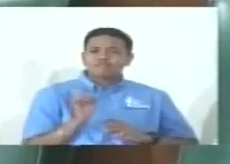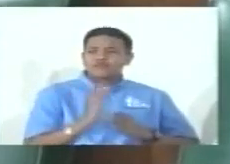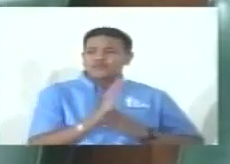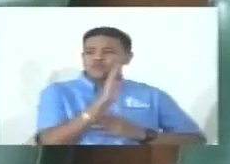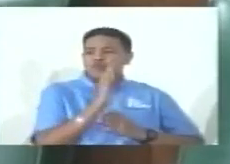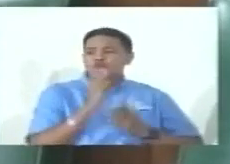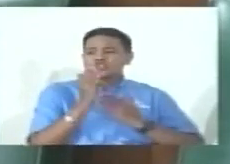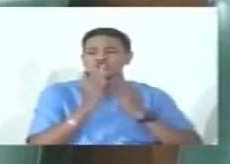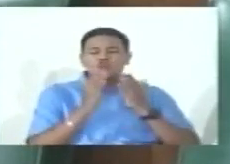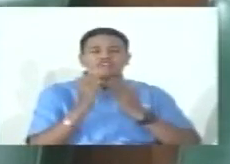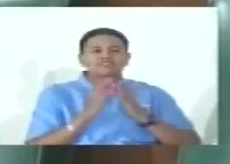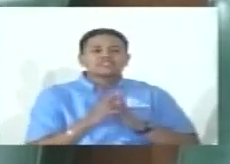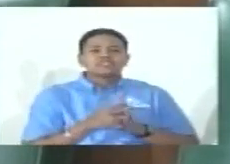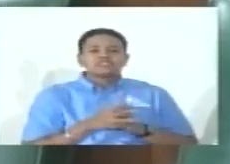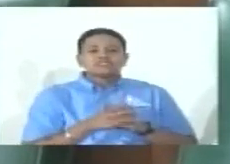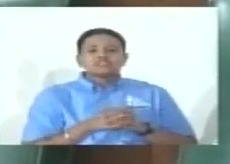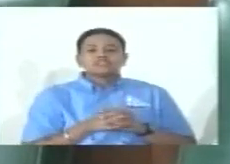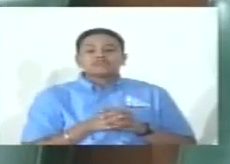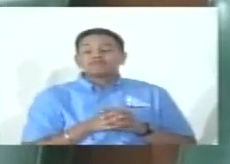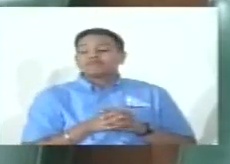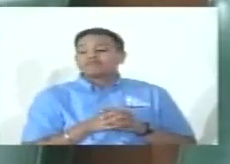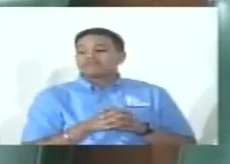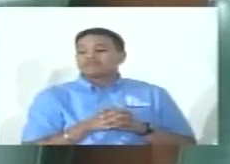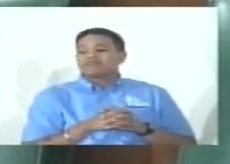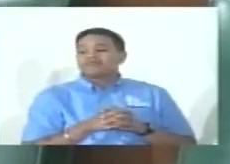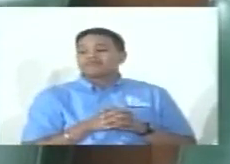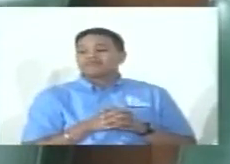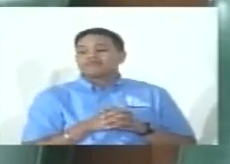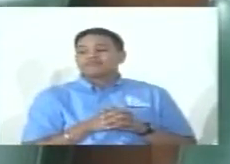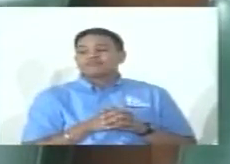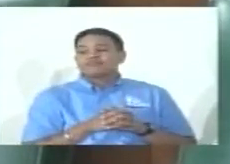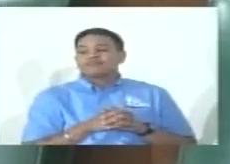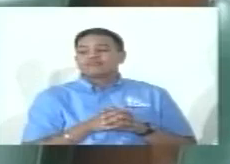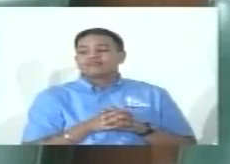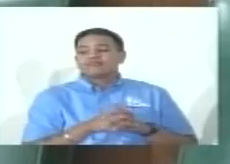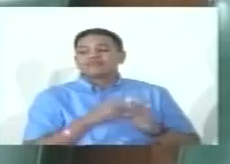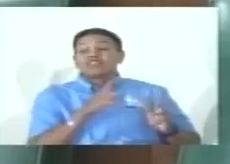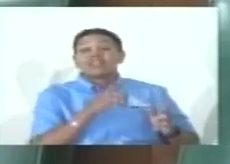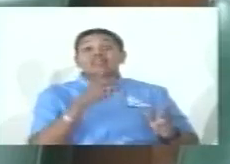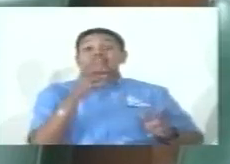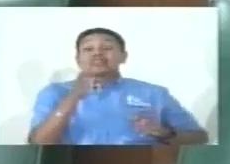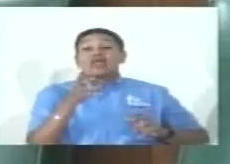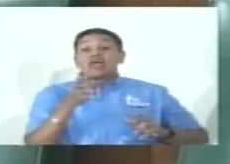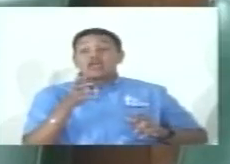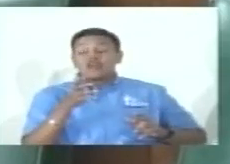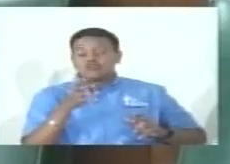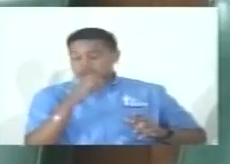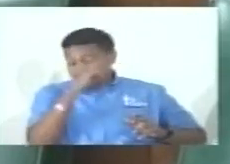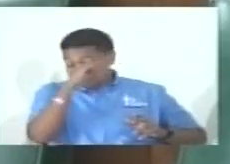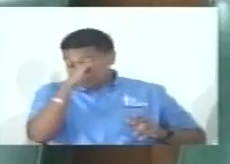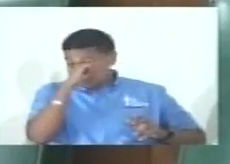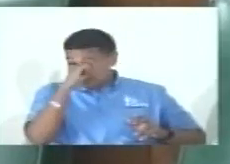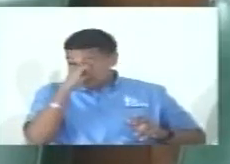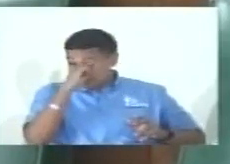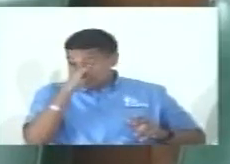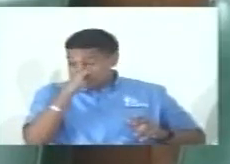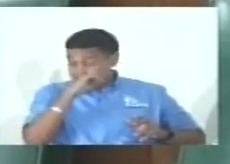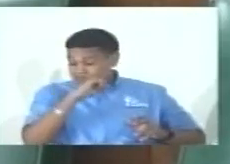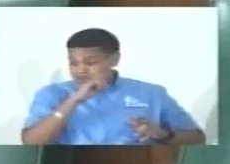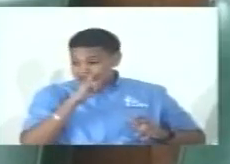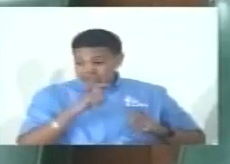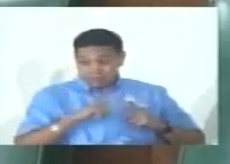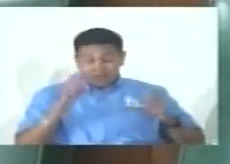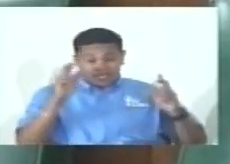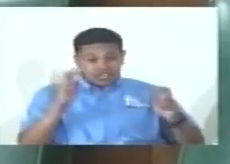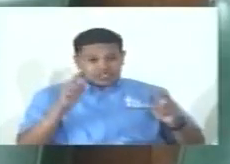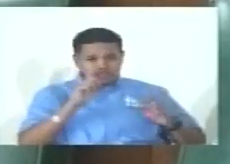service. And even though she was there dealing with the big, big issues